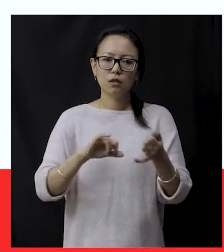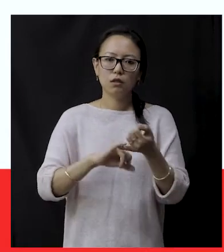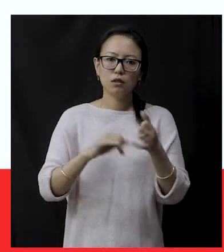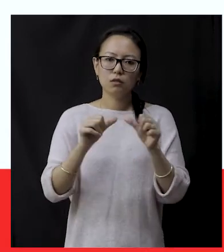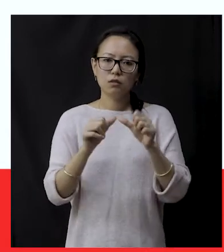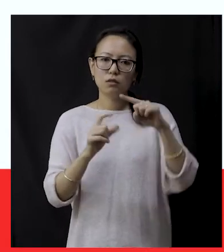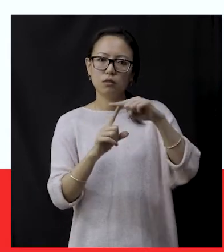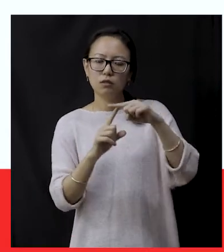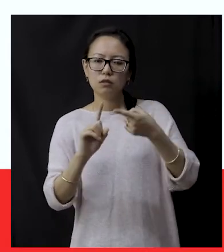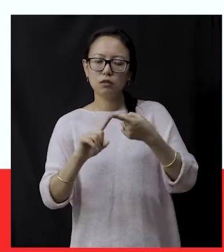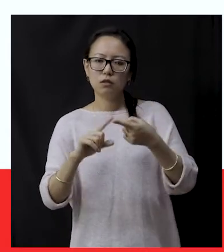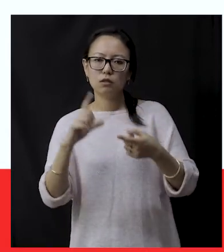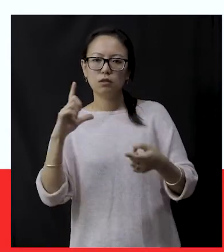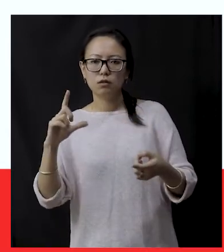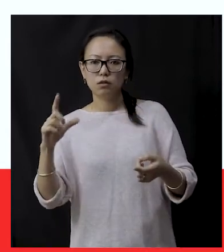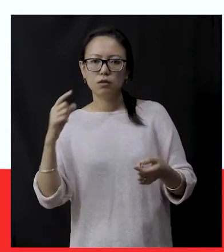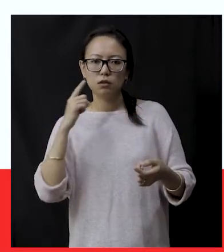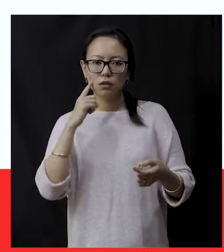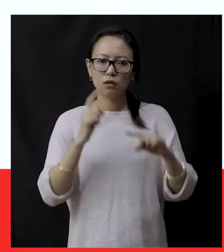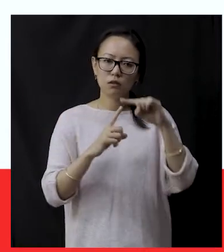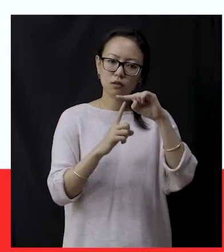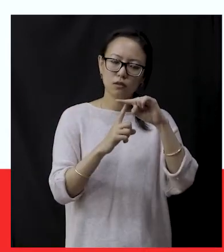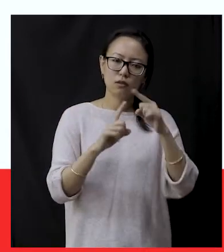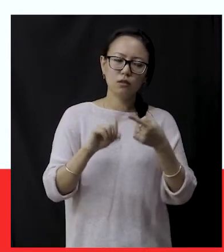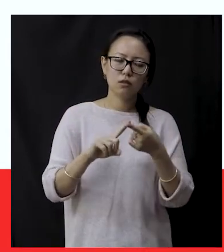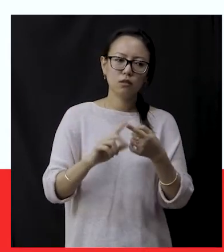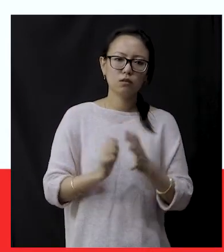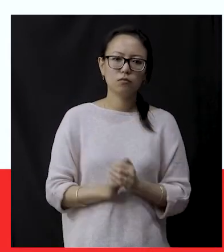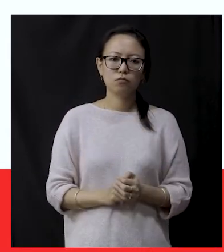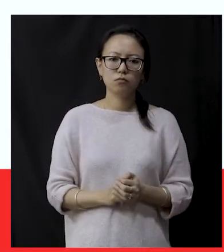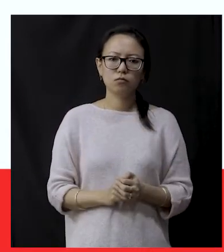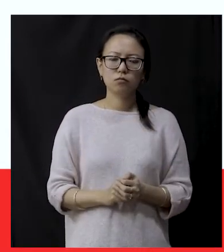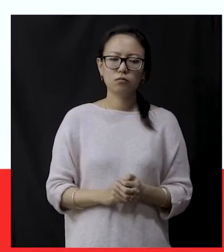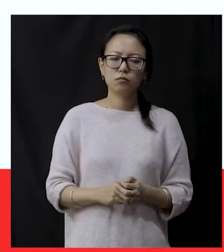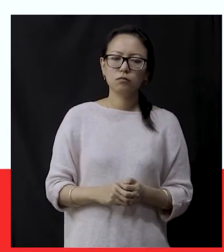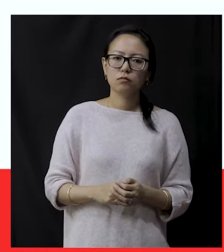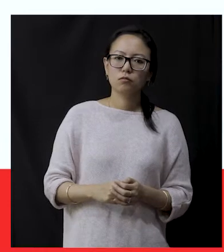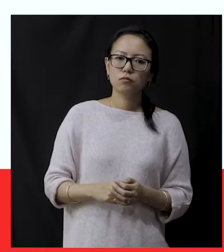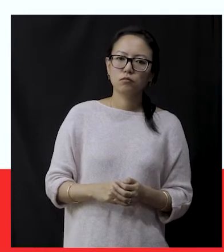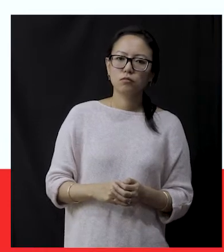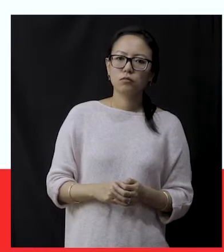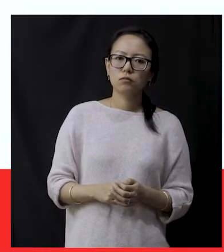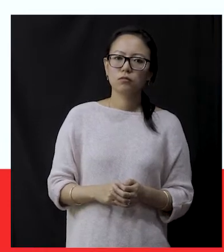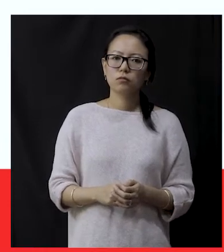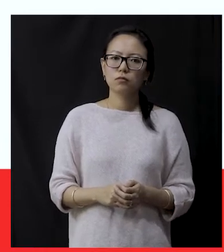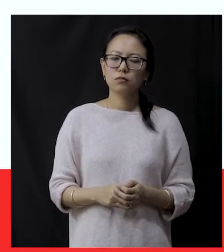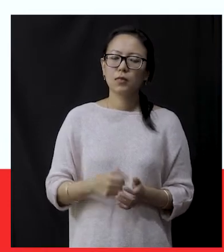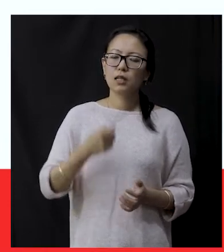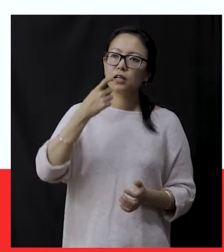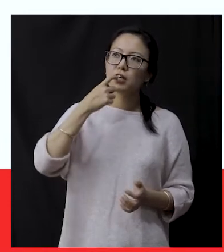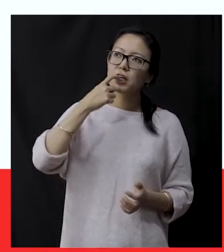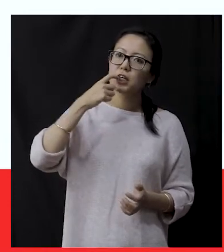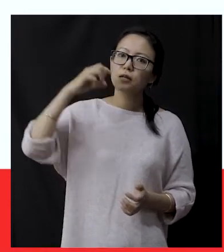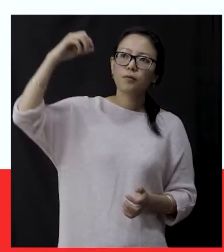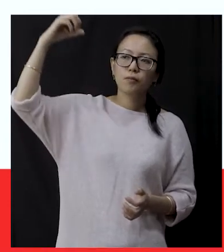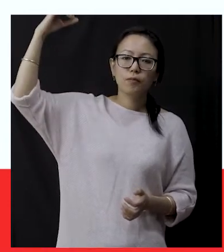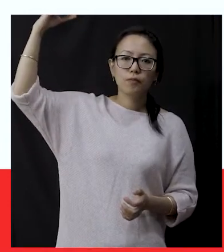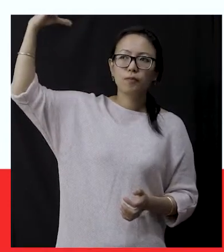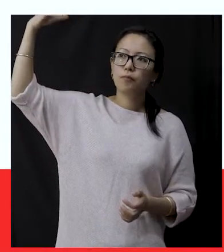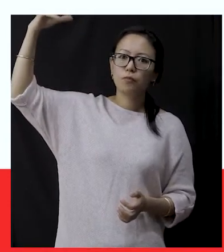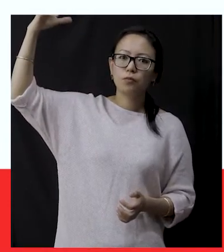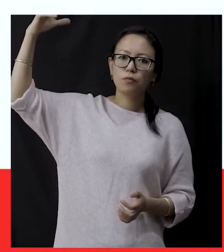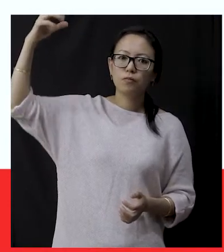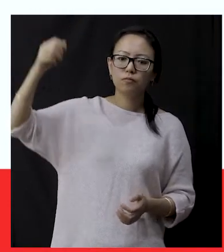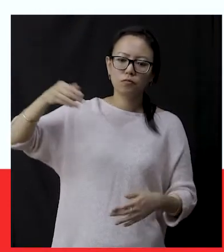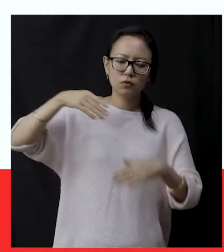life. Okay, here life does not exist. You will not find any animals, you will not